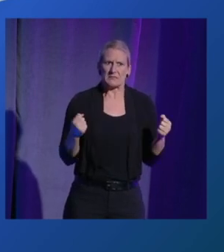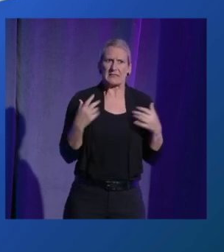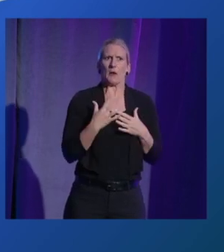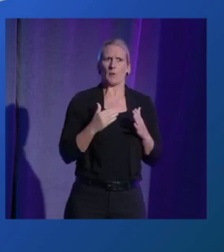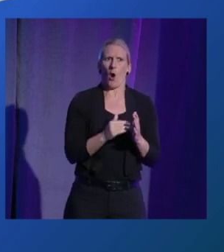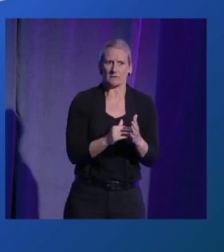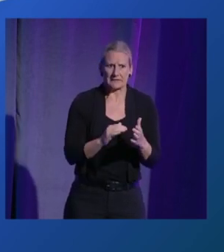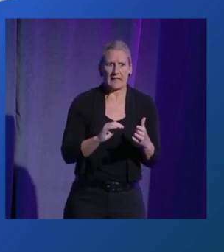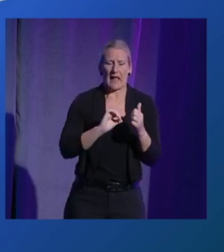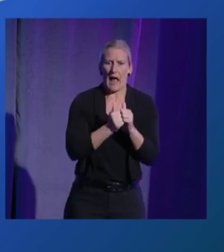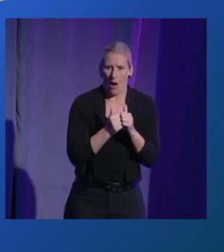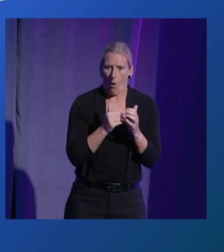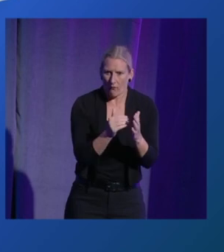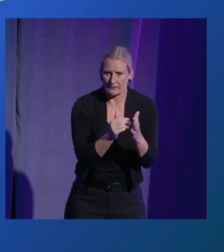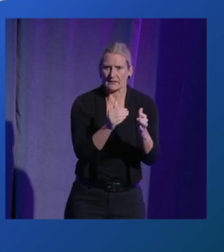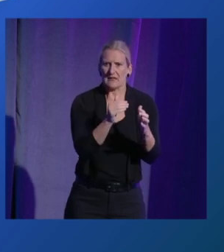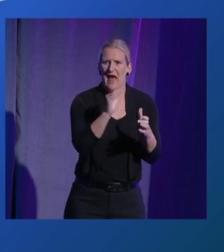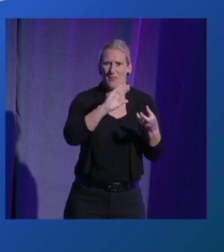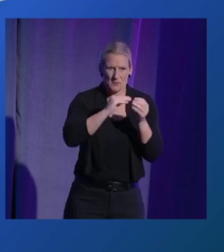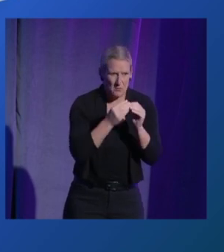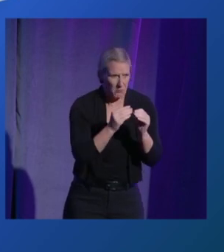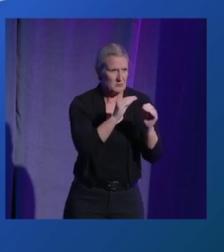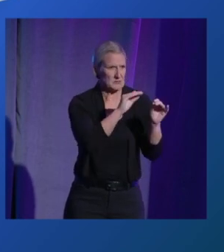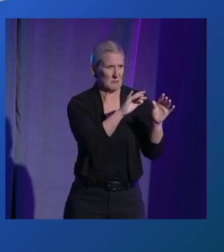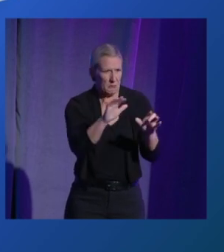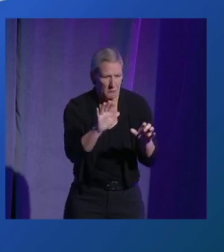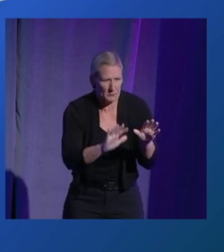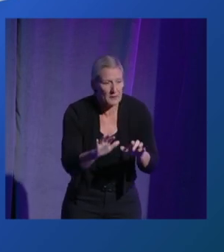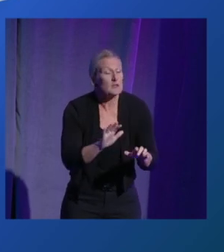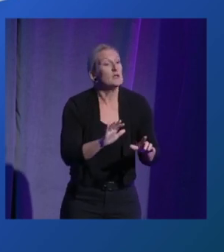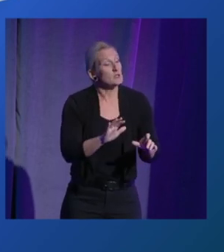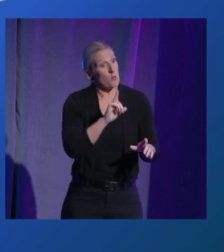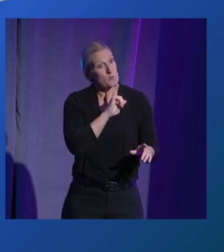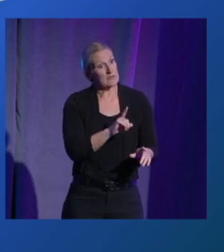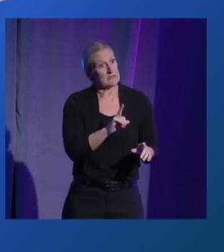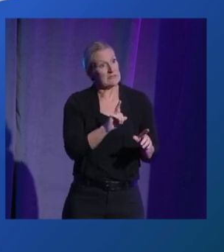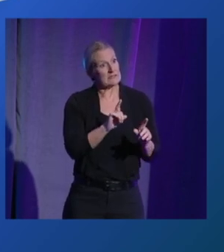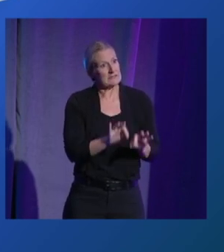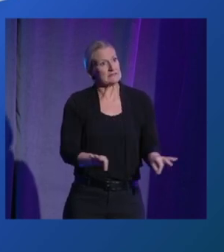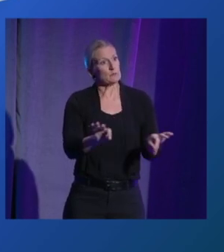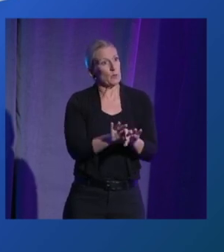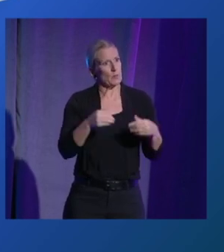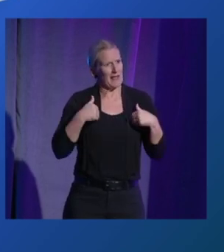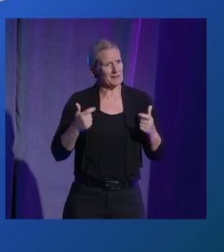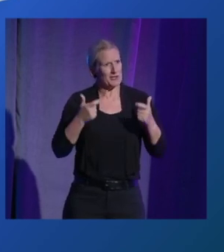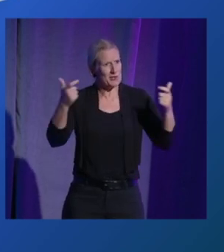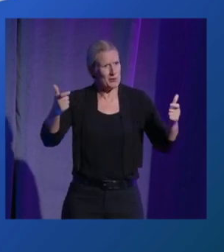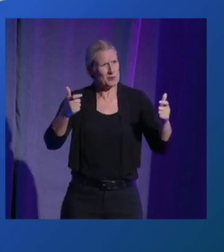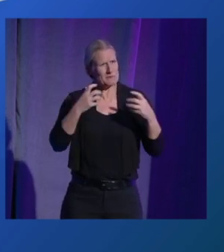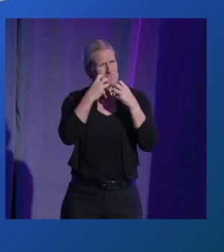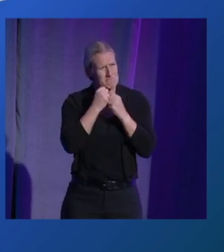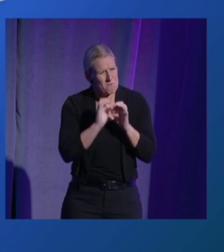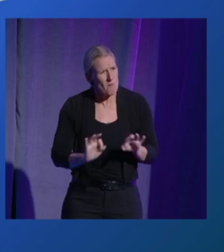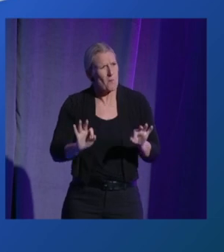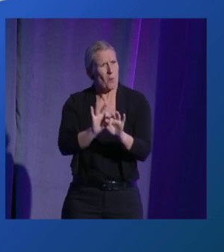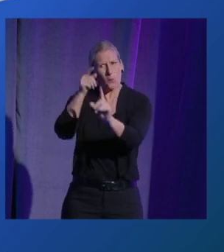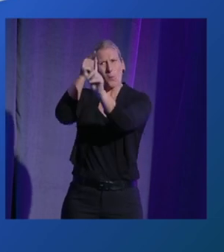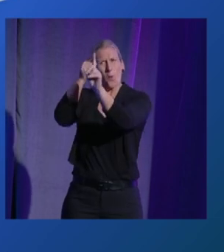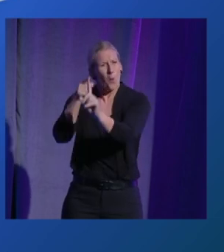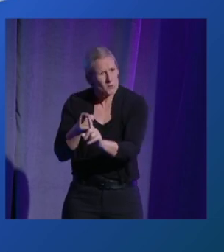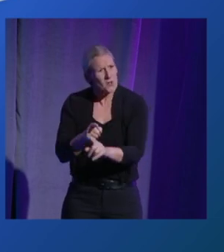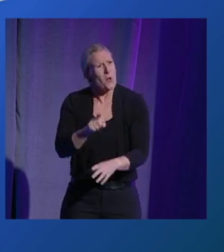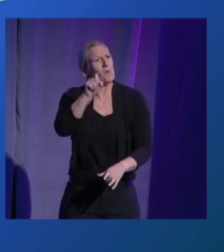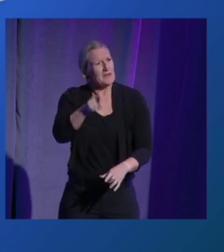true and so in the real world to achieve these really significant and important goals we need to really think about how do we